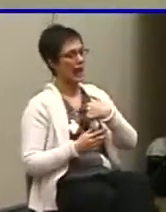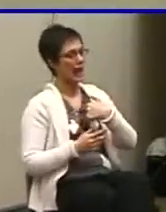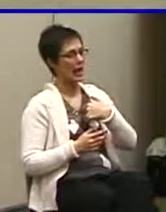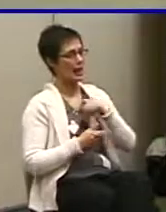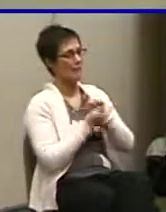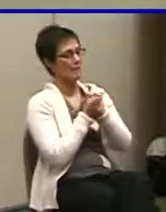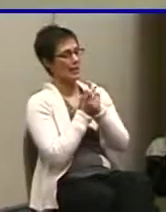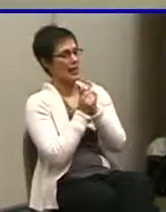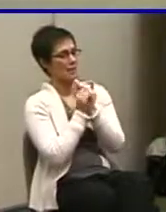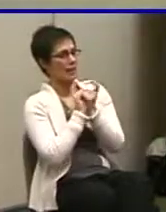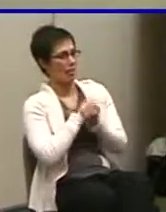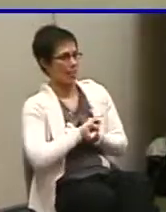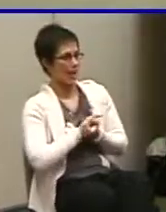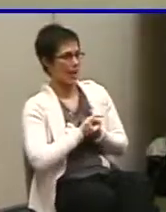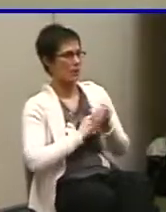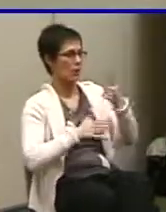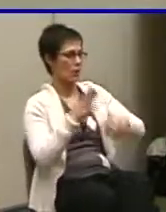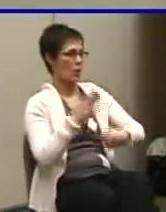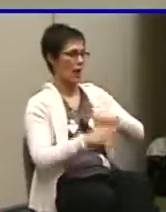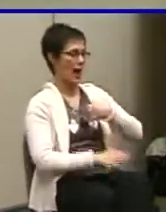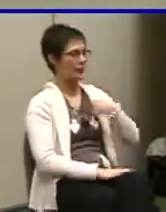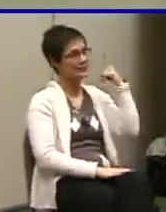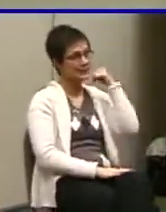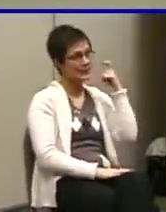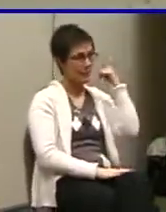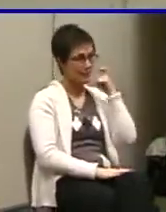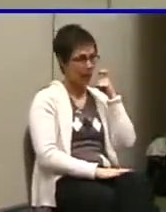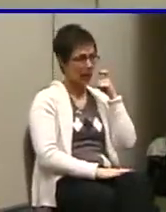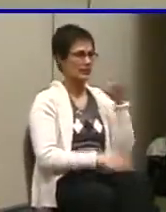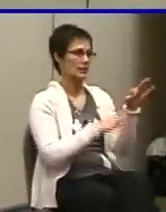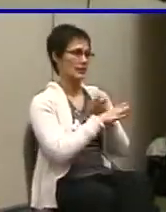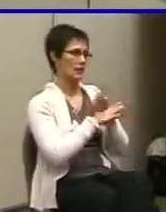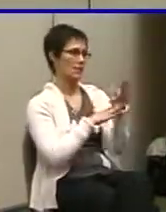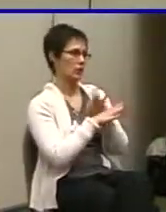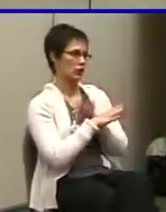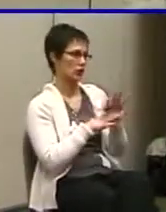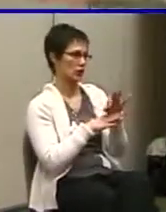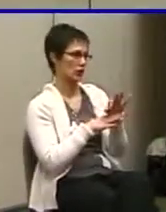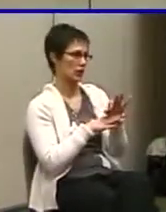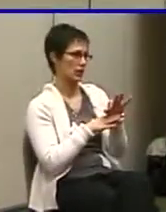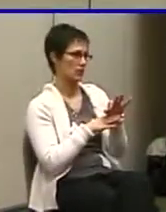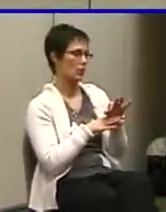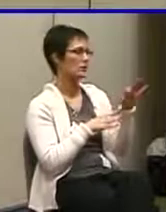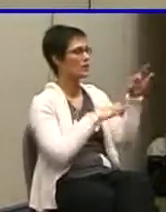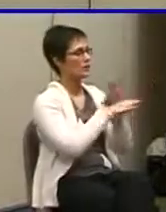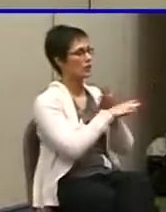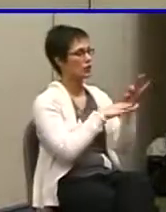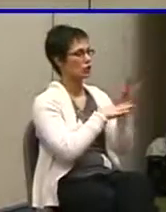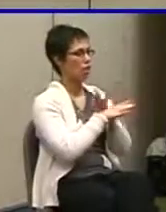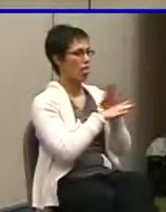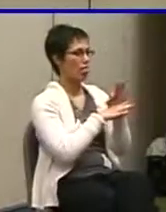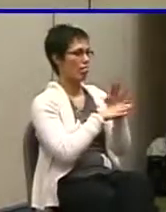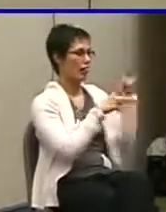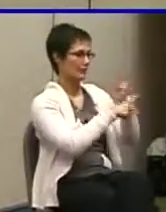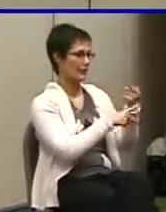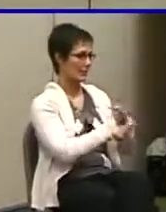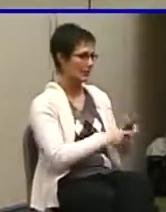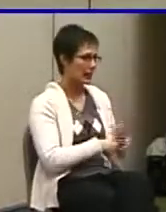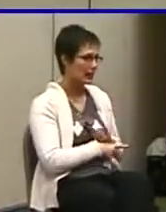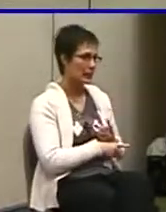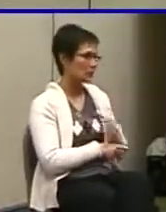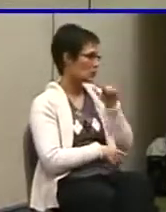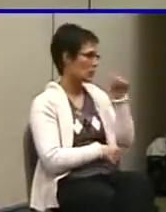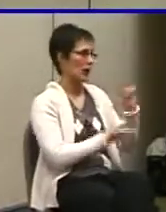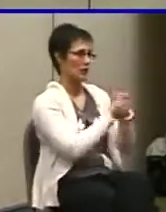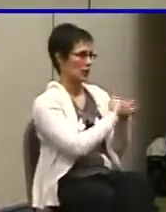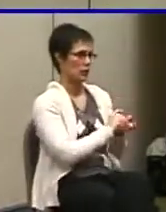analysis manipulates what I suspect to be the function, whereas a functional assessment looks at the naturally occurring situation. So these are not interchangeable